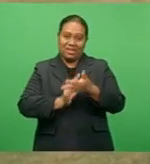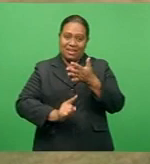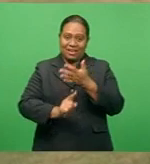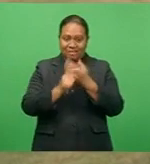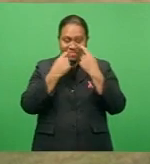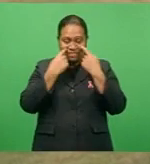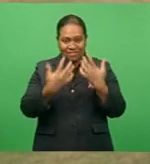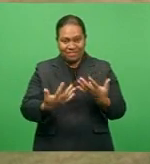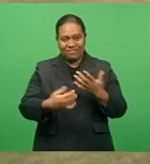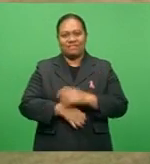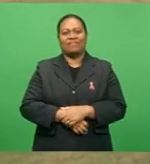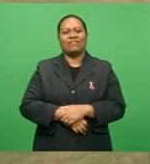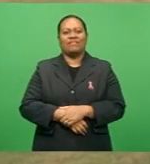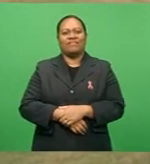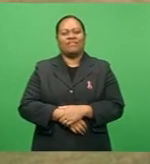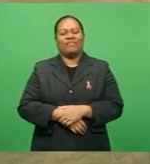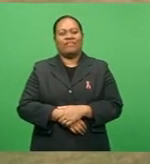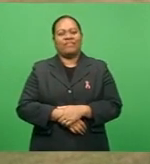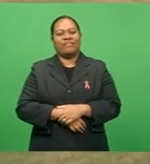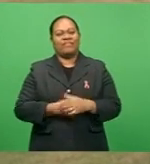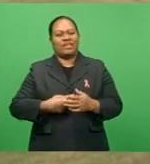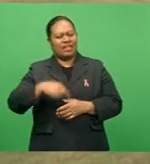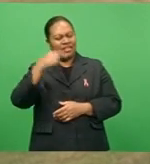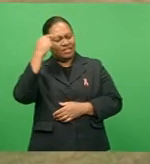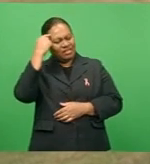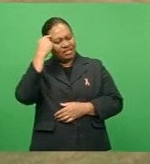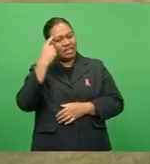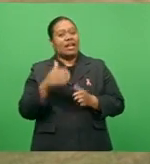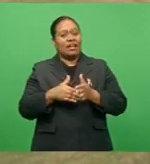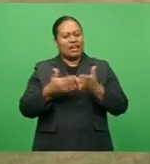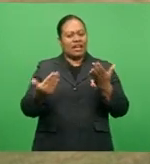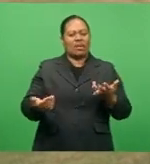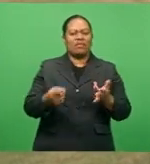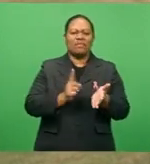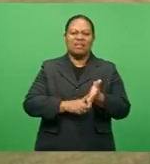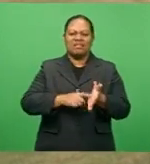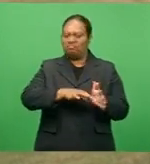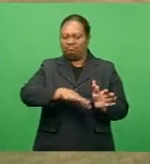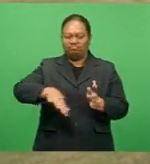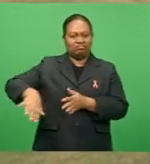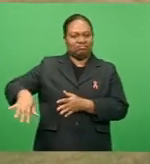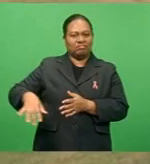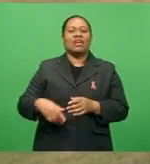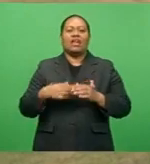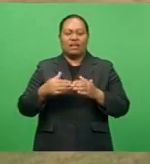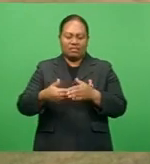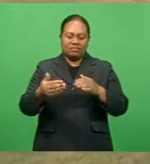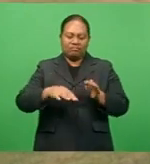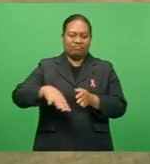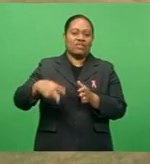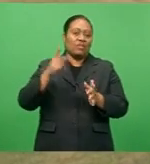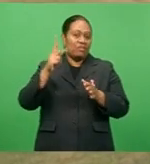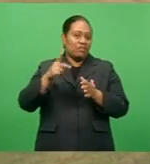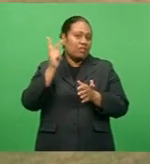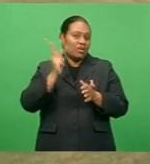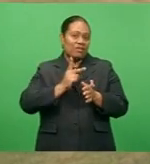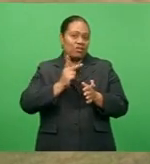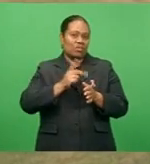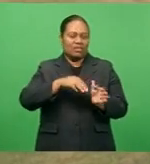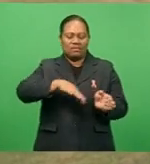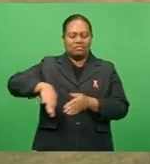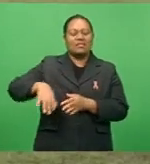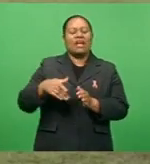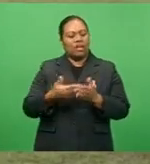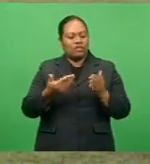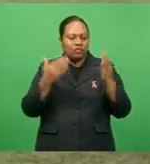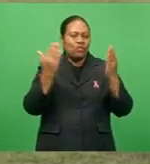ultimate prize. I talked with the boys to get up now into play, so we have to play like what actually Nandi play. So in this game, we got a